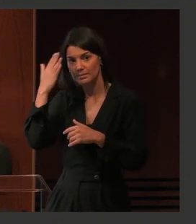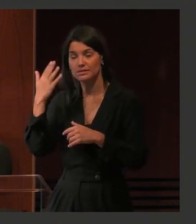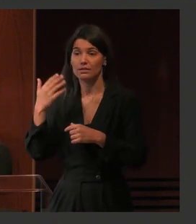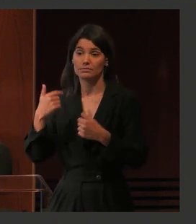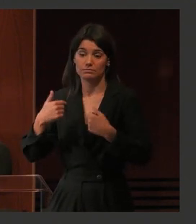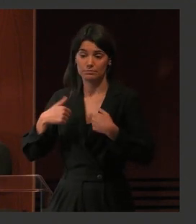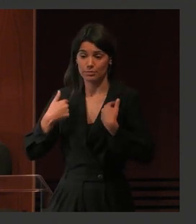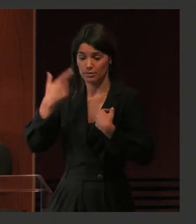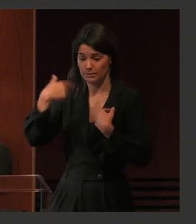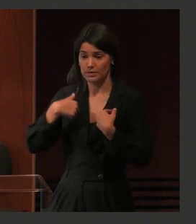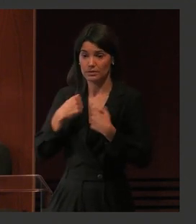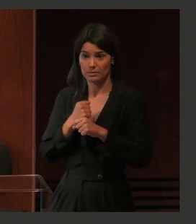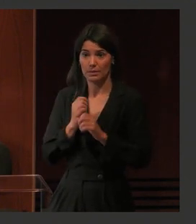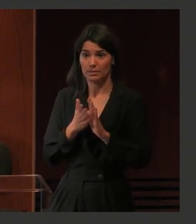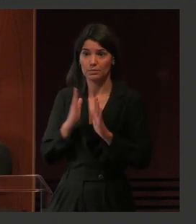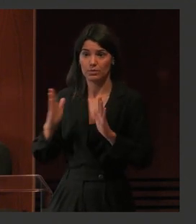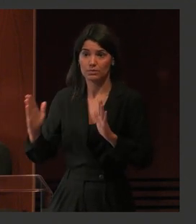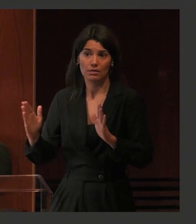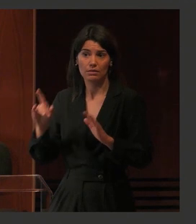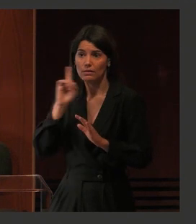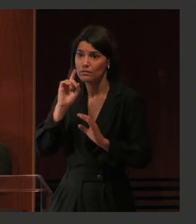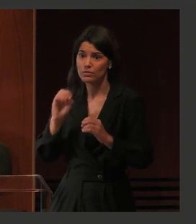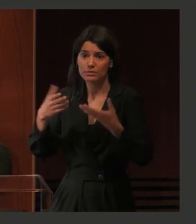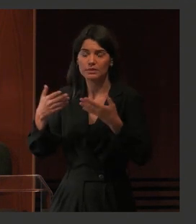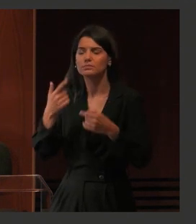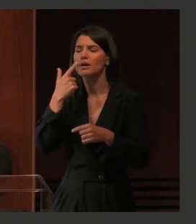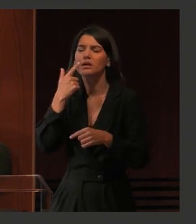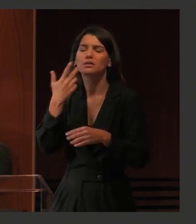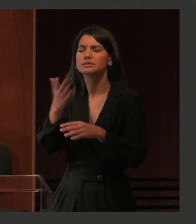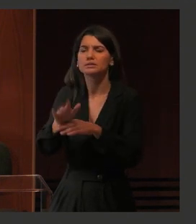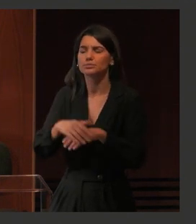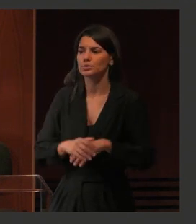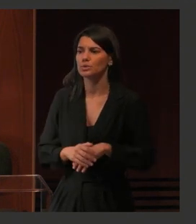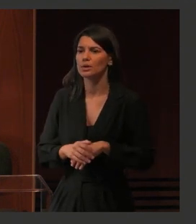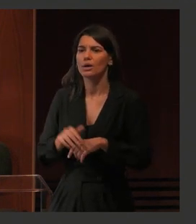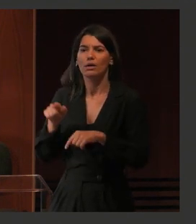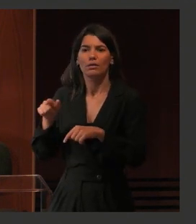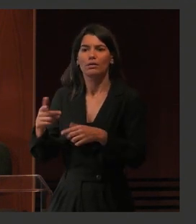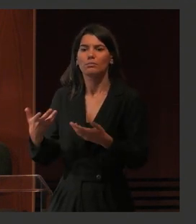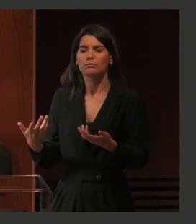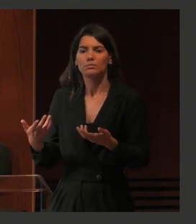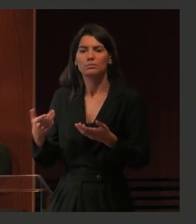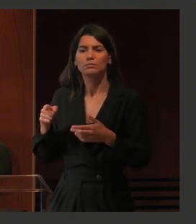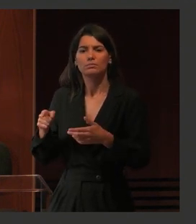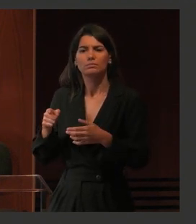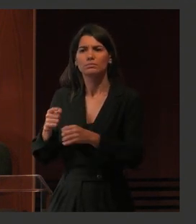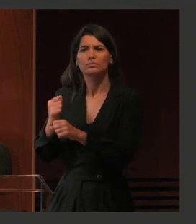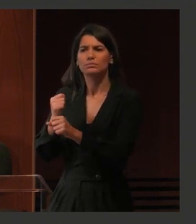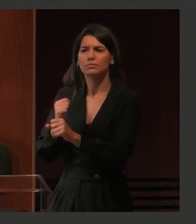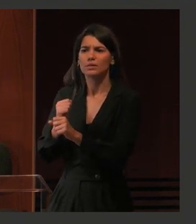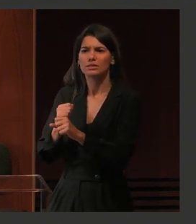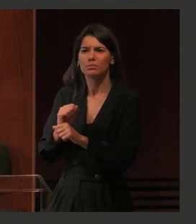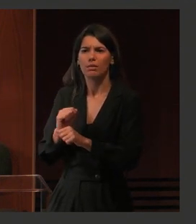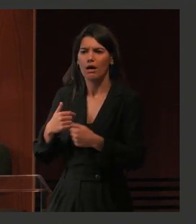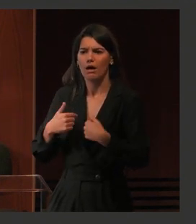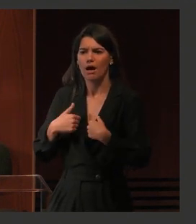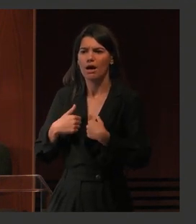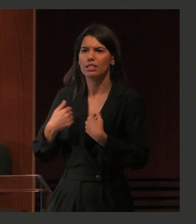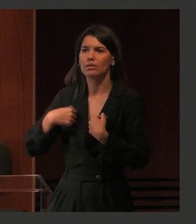not lose their jobs. The skills are paramount for the work in the